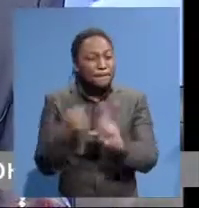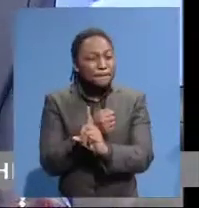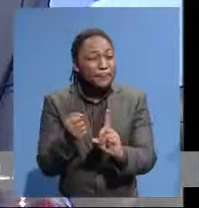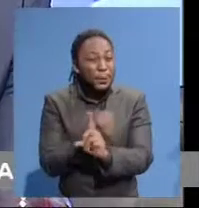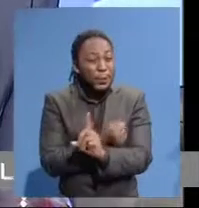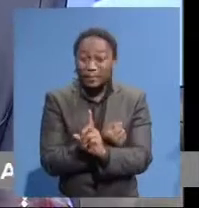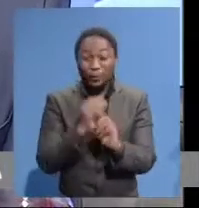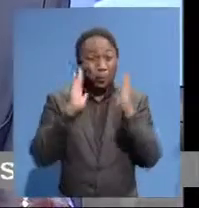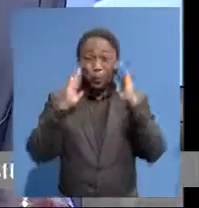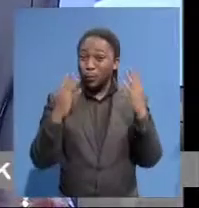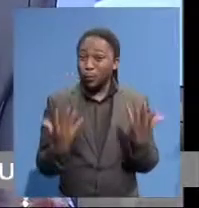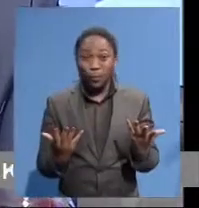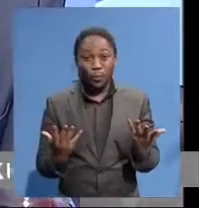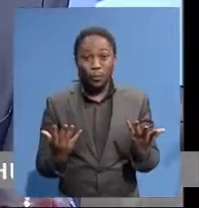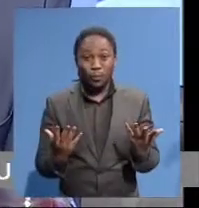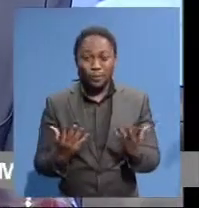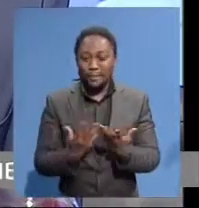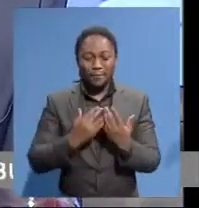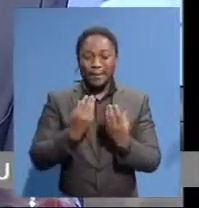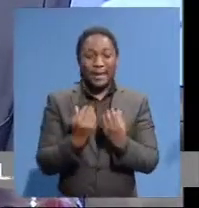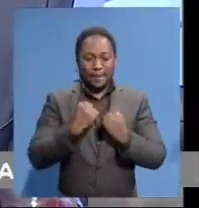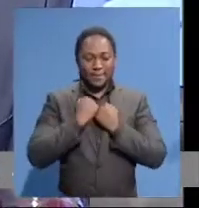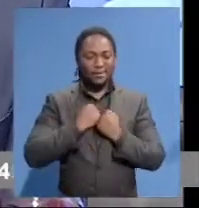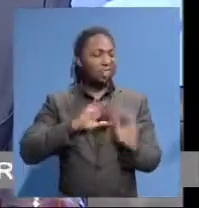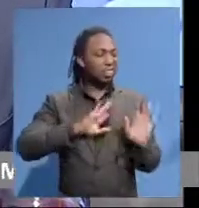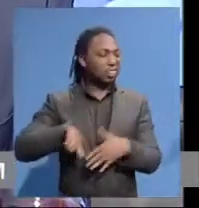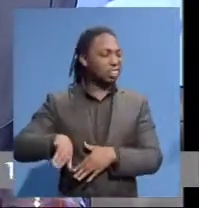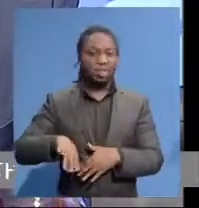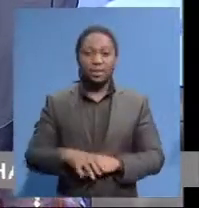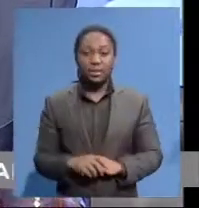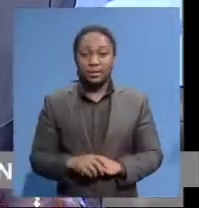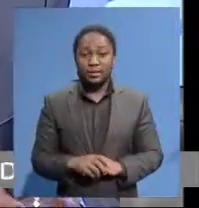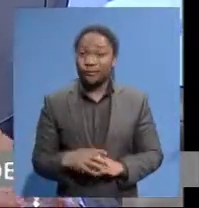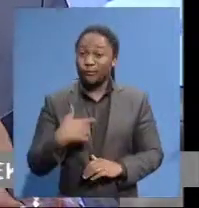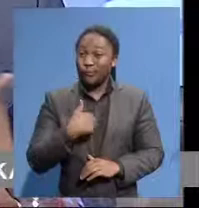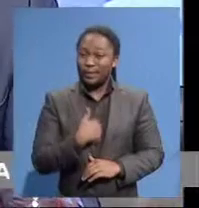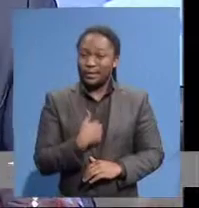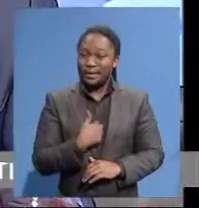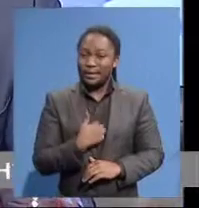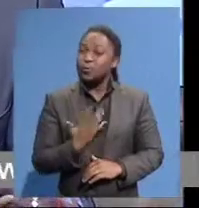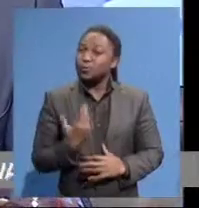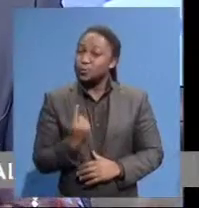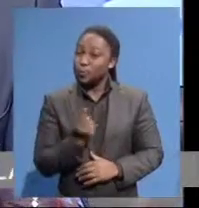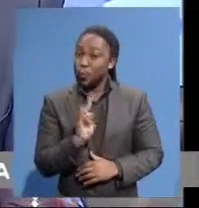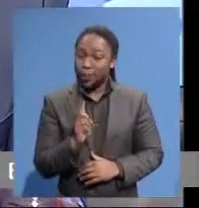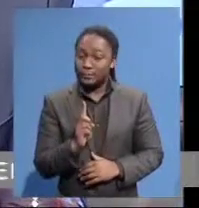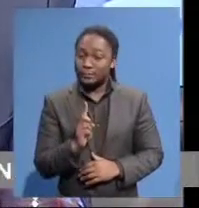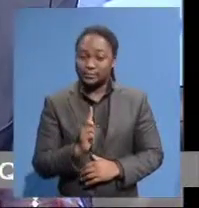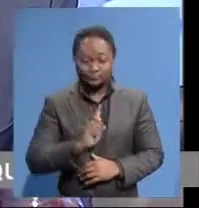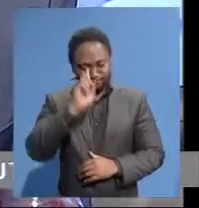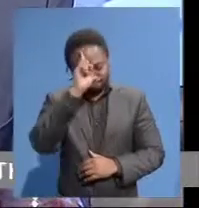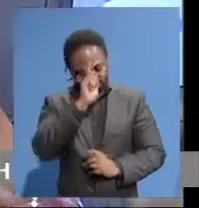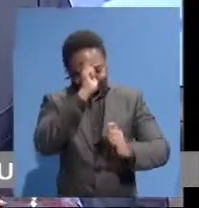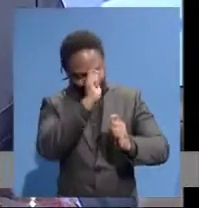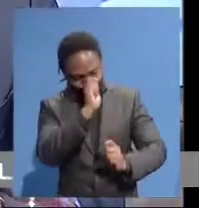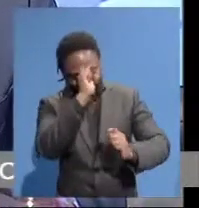have fathers, and then they are neglected and all those kind of things. So for me, to pay tribute to Tata